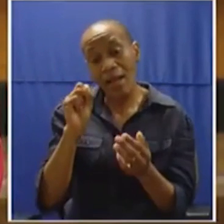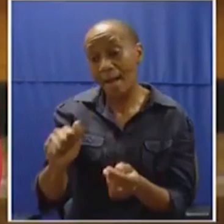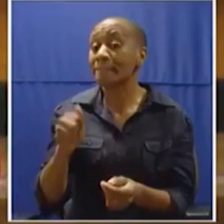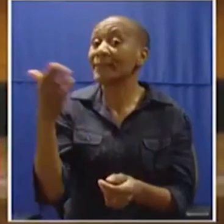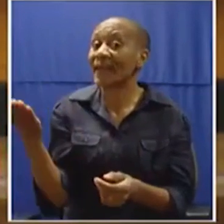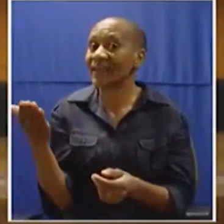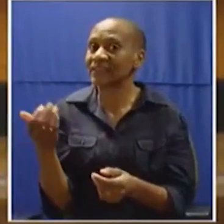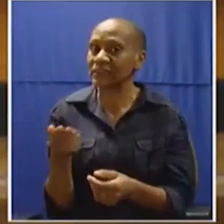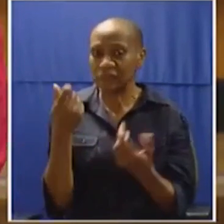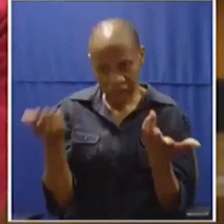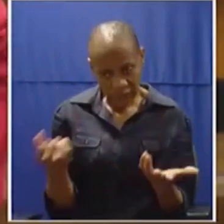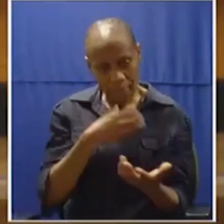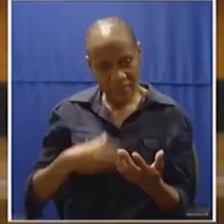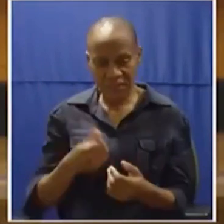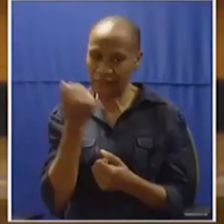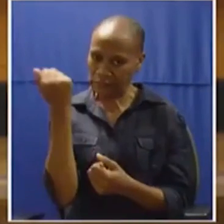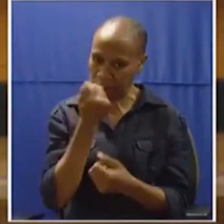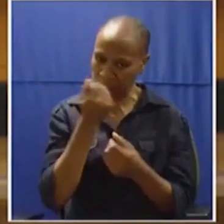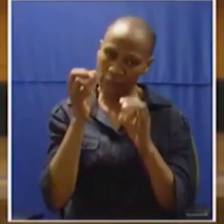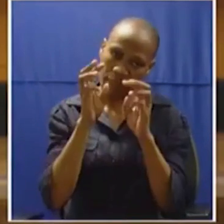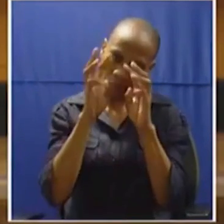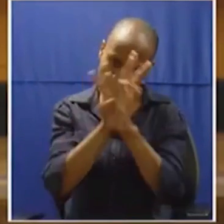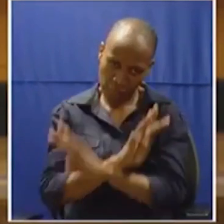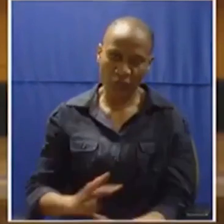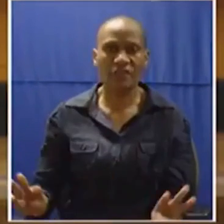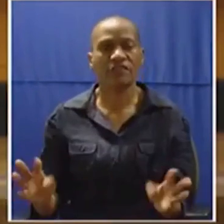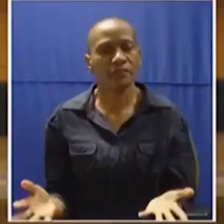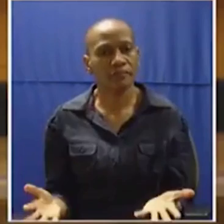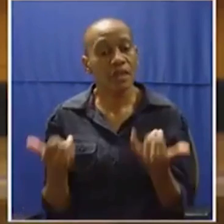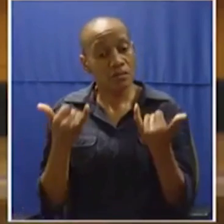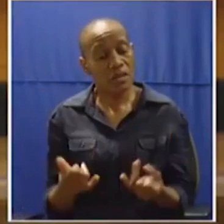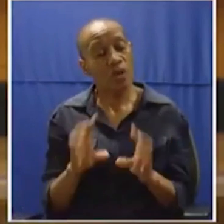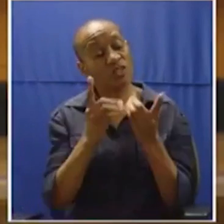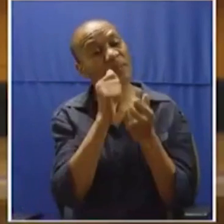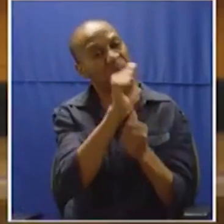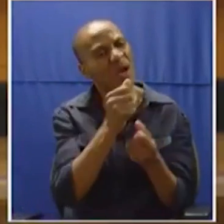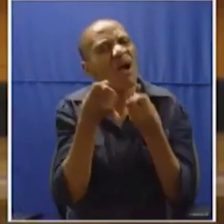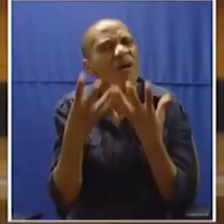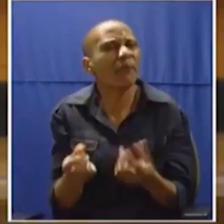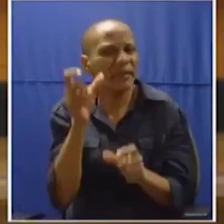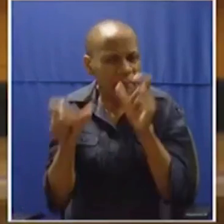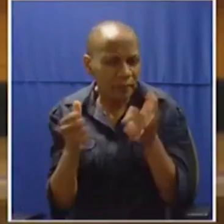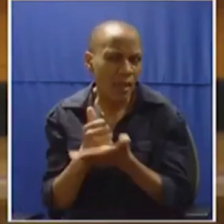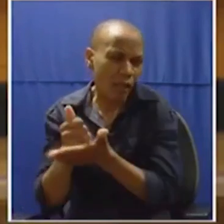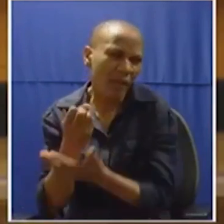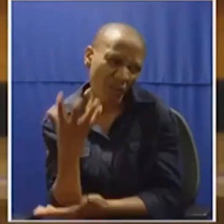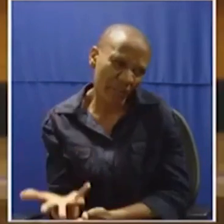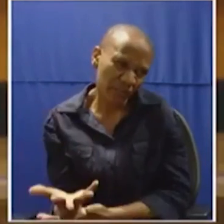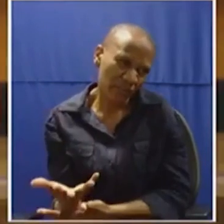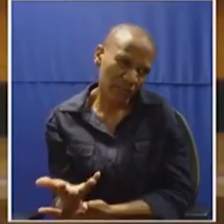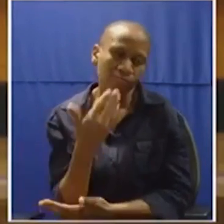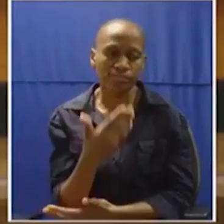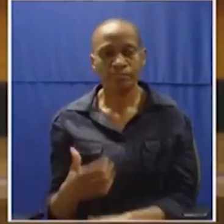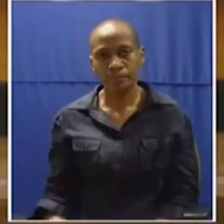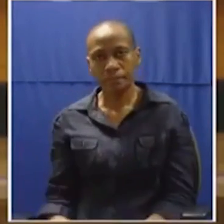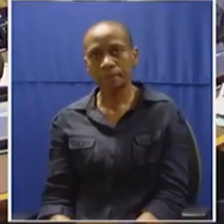amnesty? And now, how many students is your department assisting in these amnesty applications? Thank you very